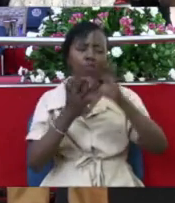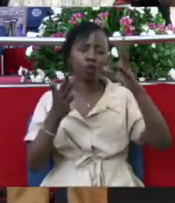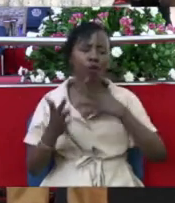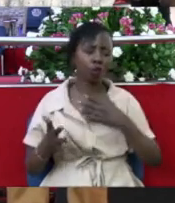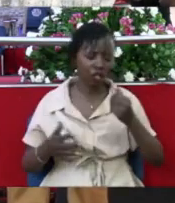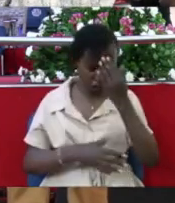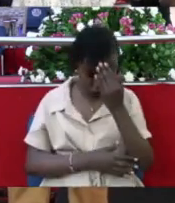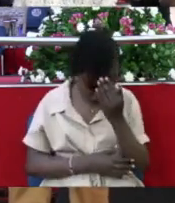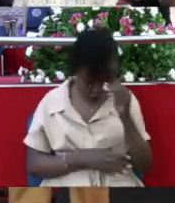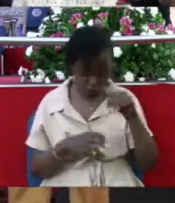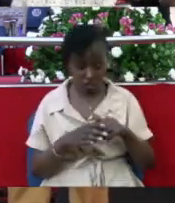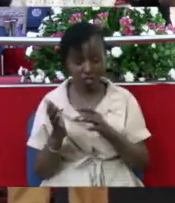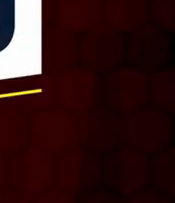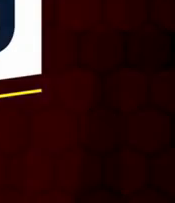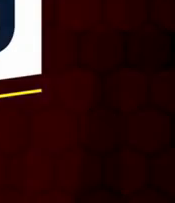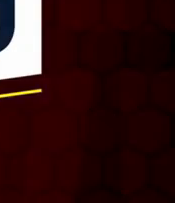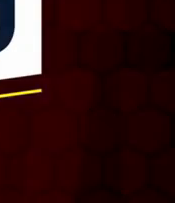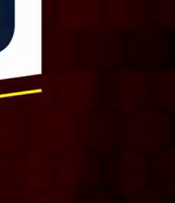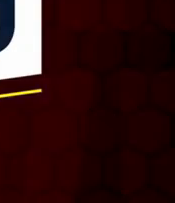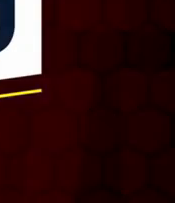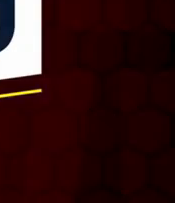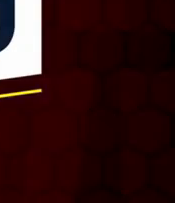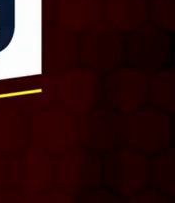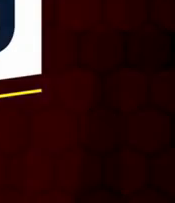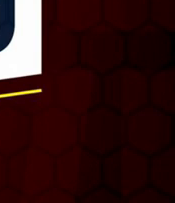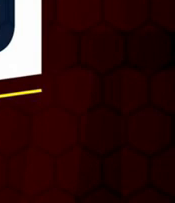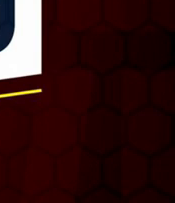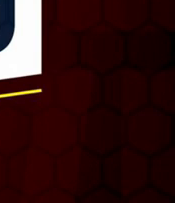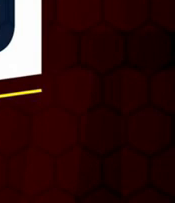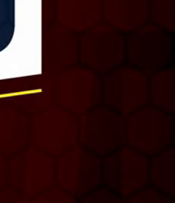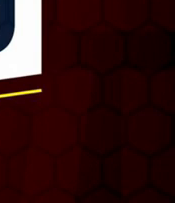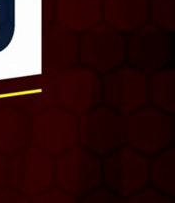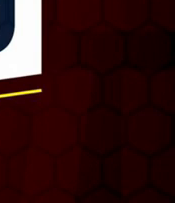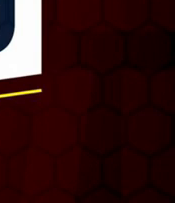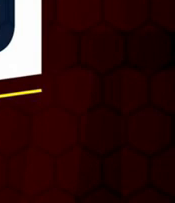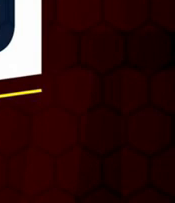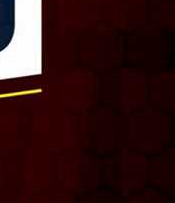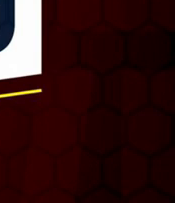Bwana. In Jesus name. Katika jina la Yesu. Amen and amen. Amen. Amen. Amen.